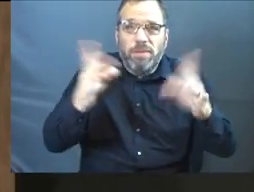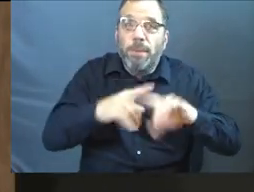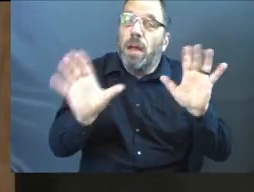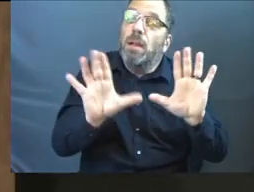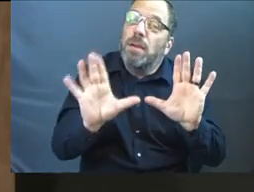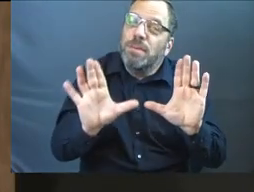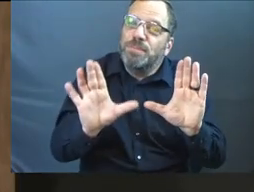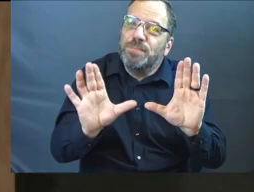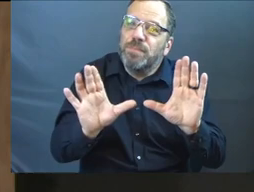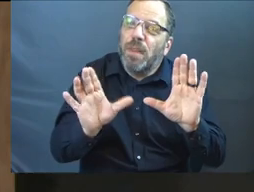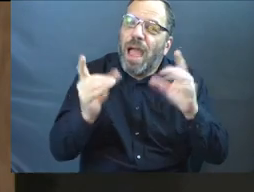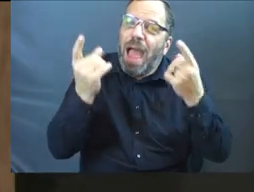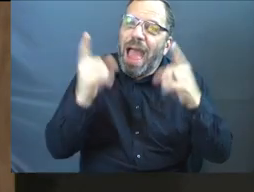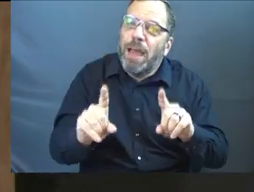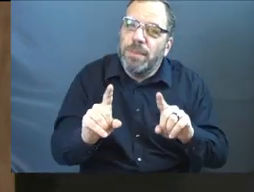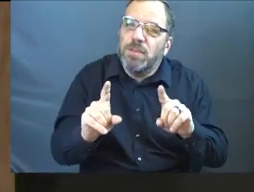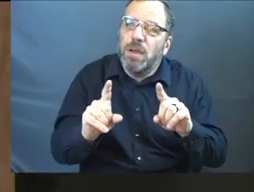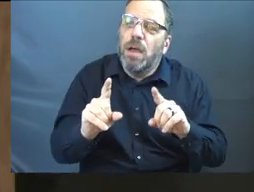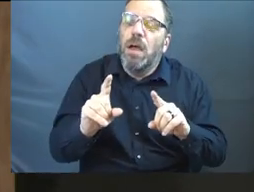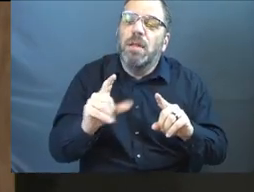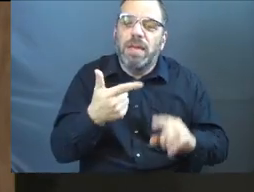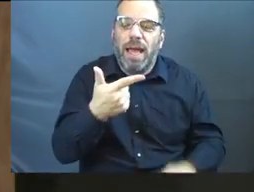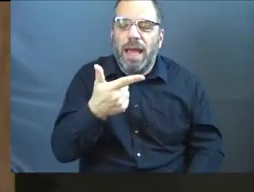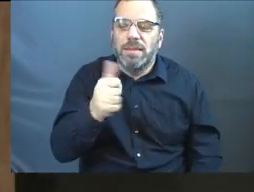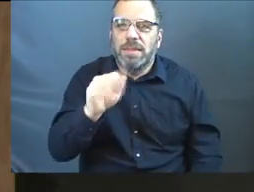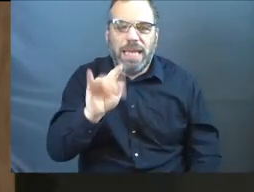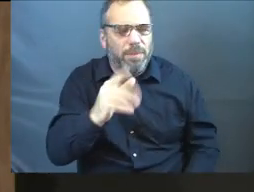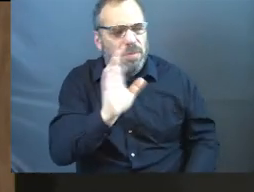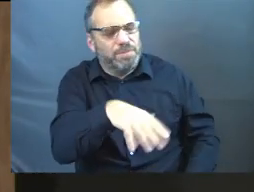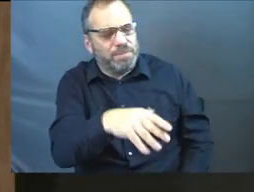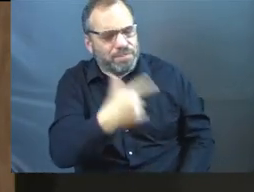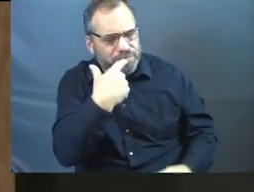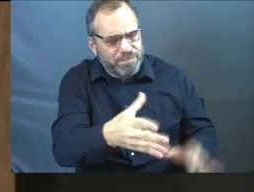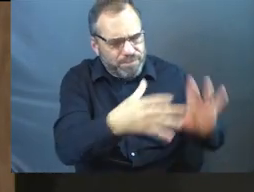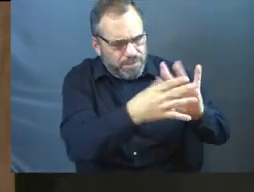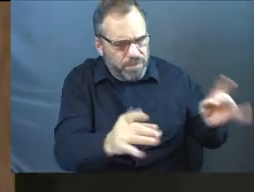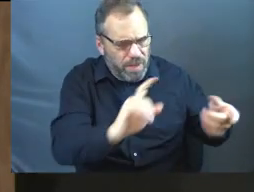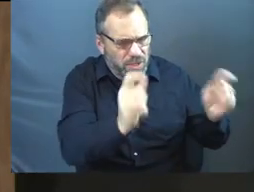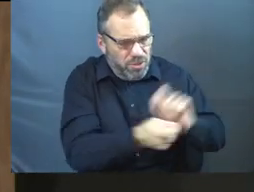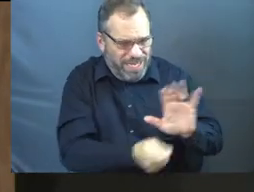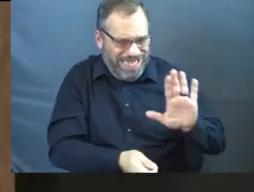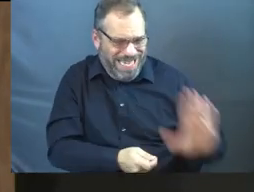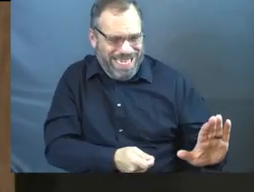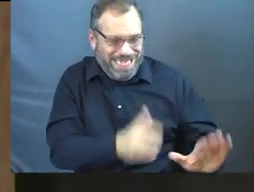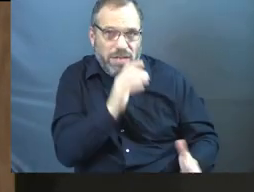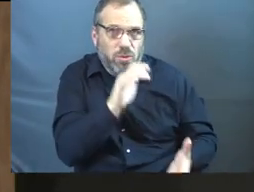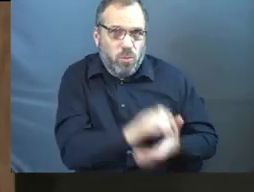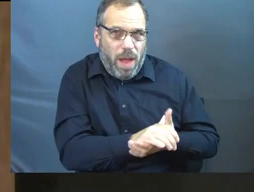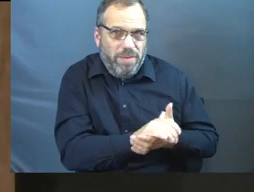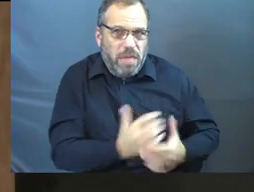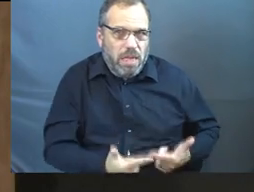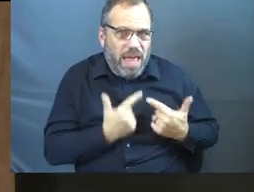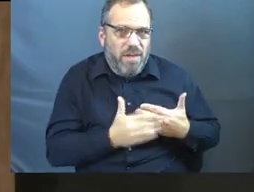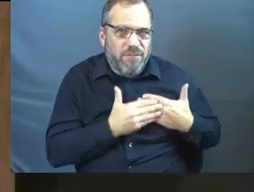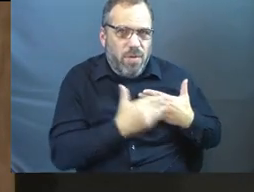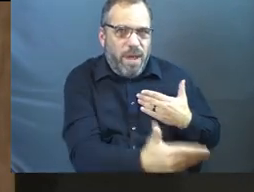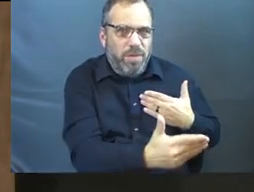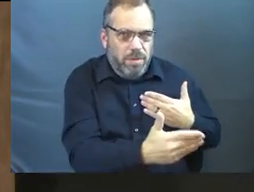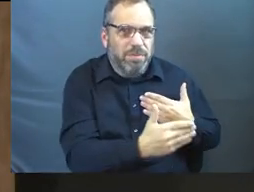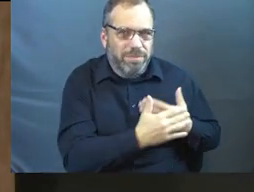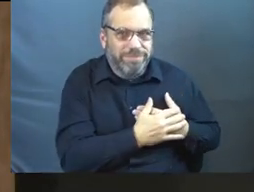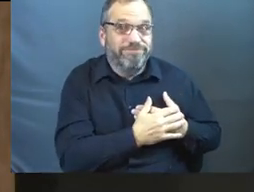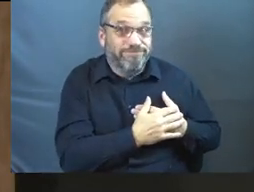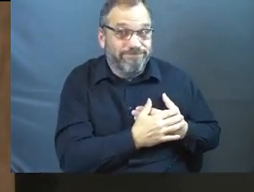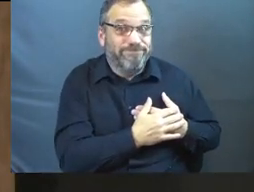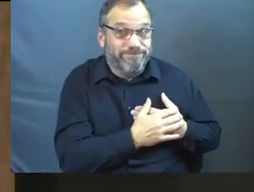But what happens is Gabriel tells Zach something that's going to change his and Elizabeth's life forever. He